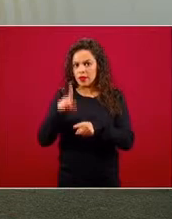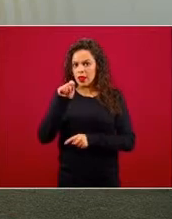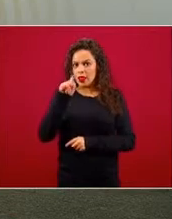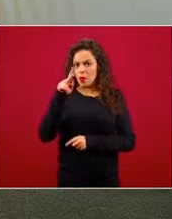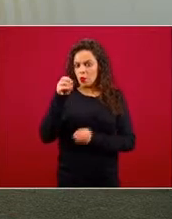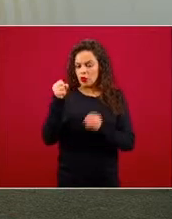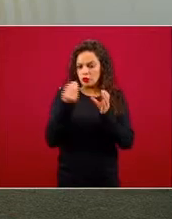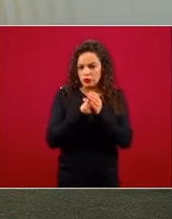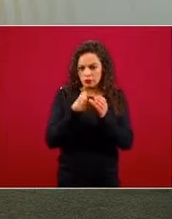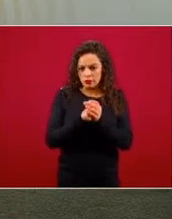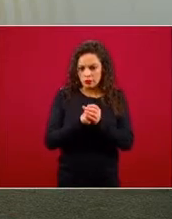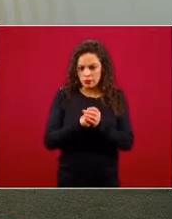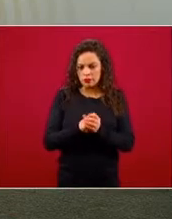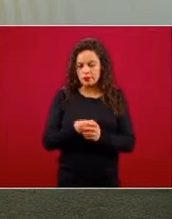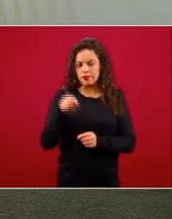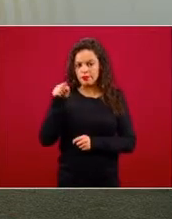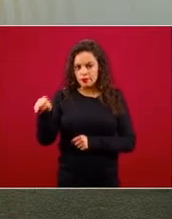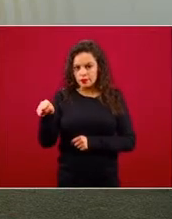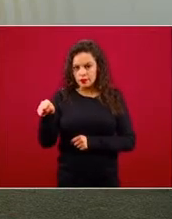the confirmed death,